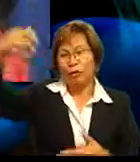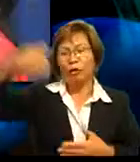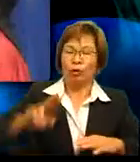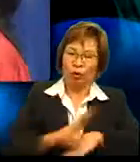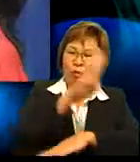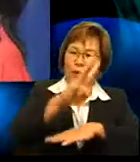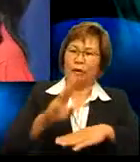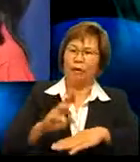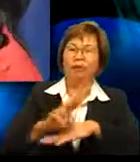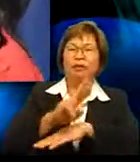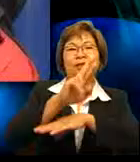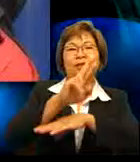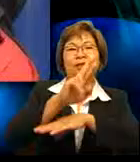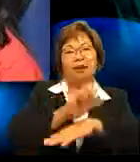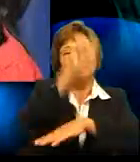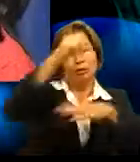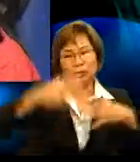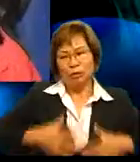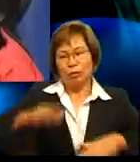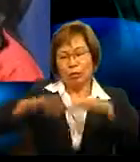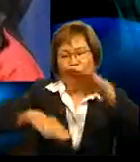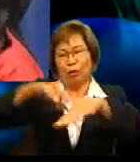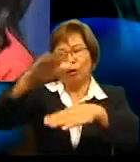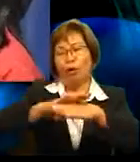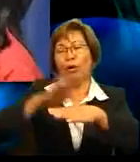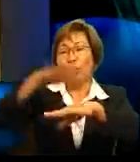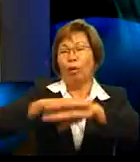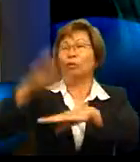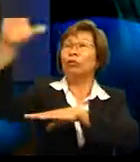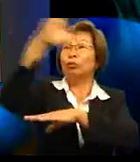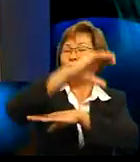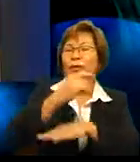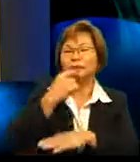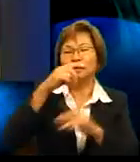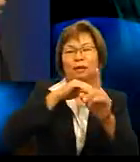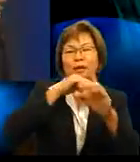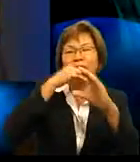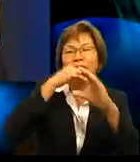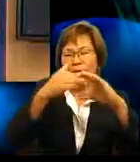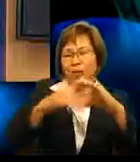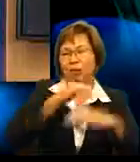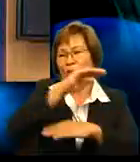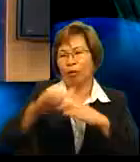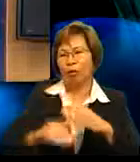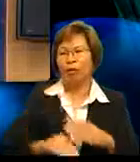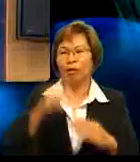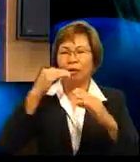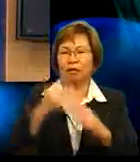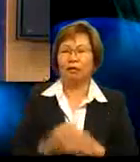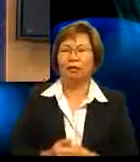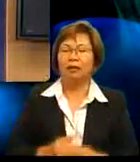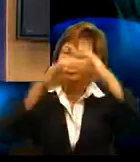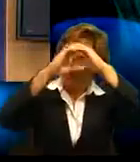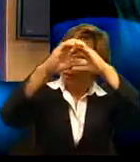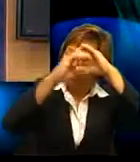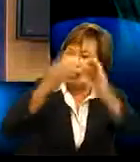spacesuit, walking on the moon. Maybe I'll send an email telling you all my experiences there. Yeah, I'll look up for you with my telescope